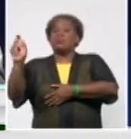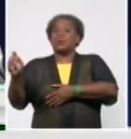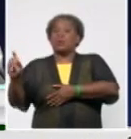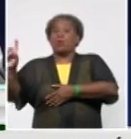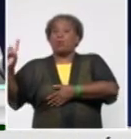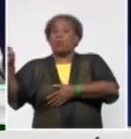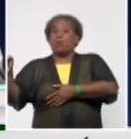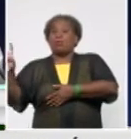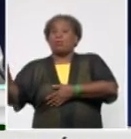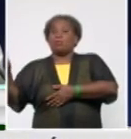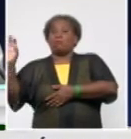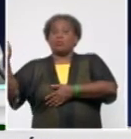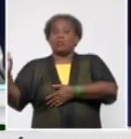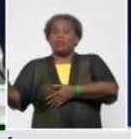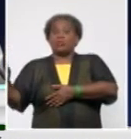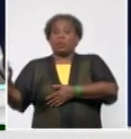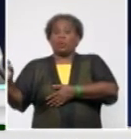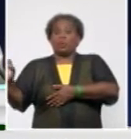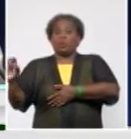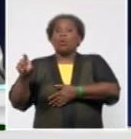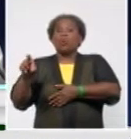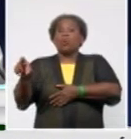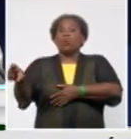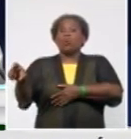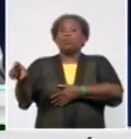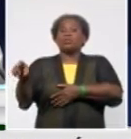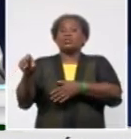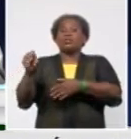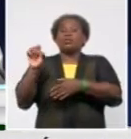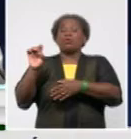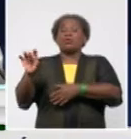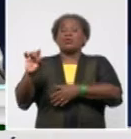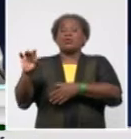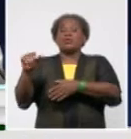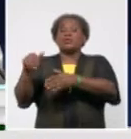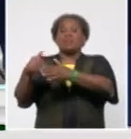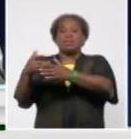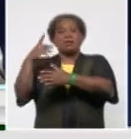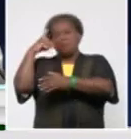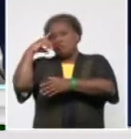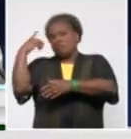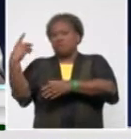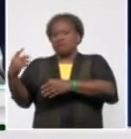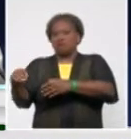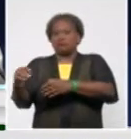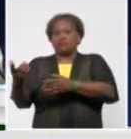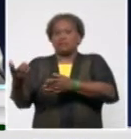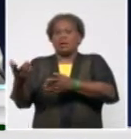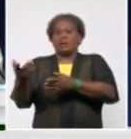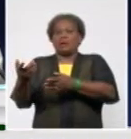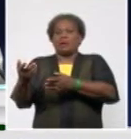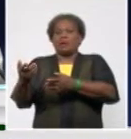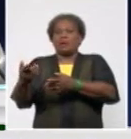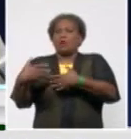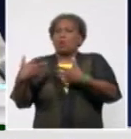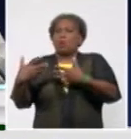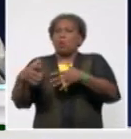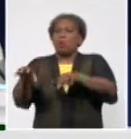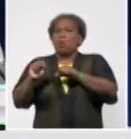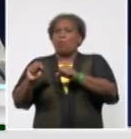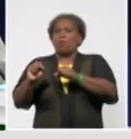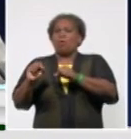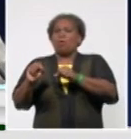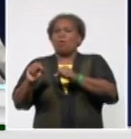patients are male and 51 are female, which maintains a balance of 50% in each group. There are not